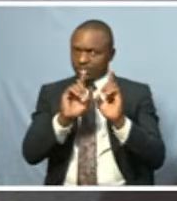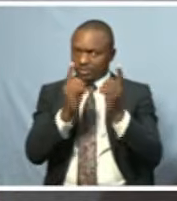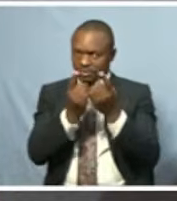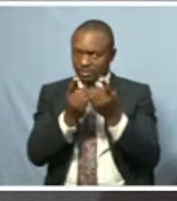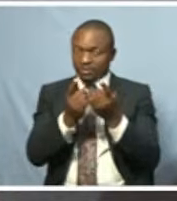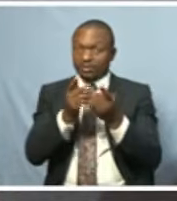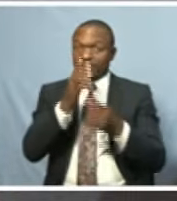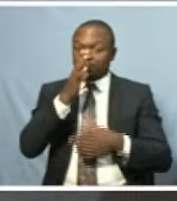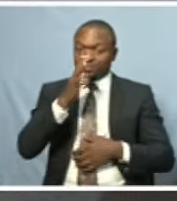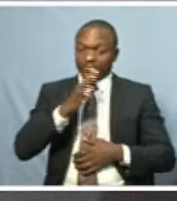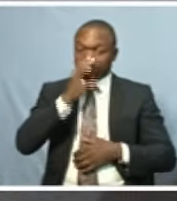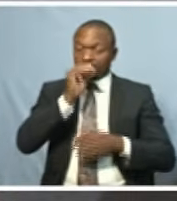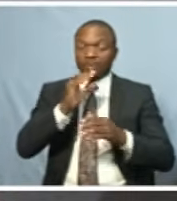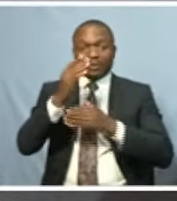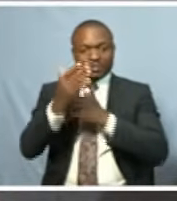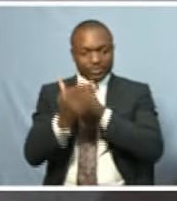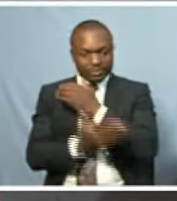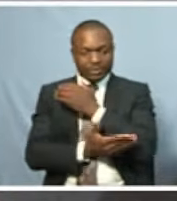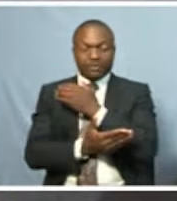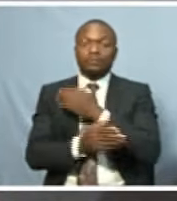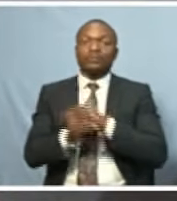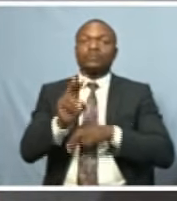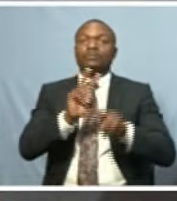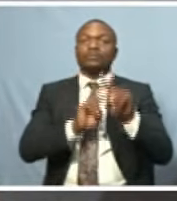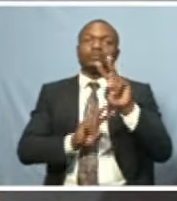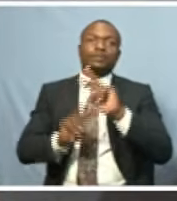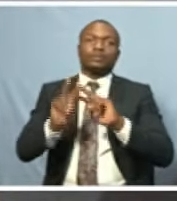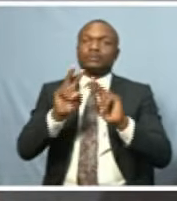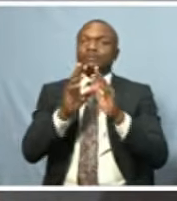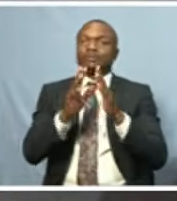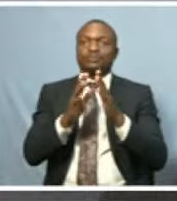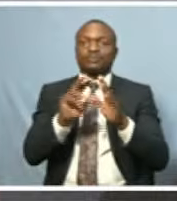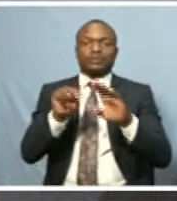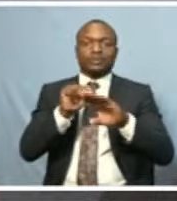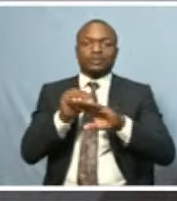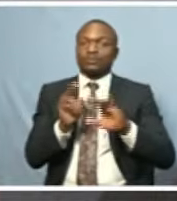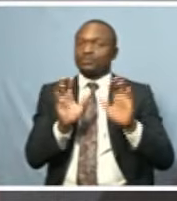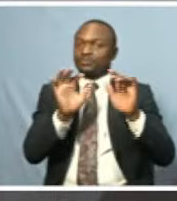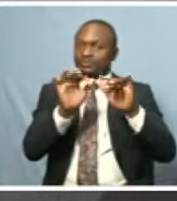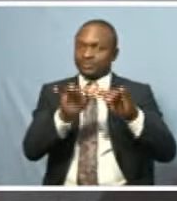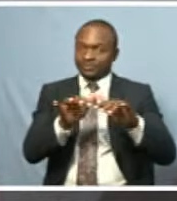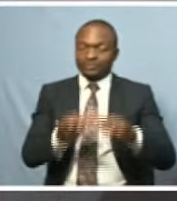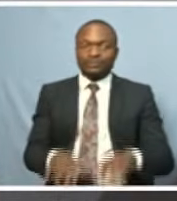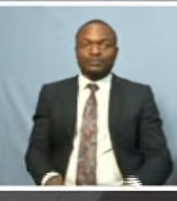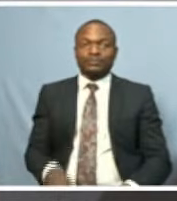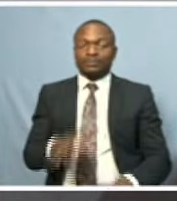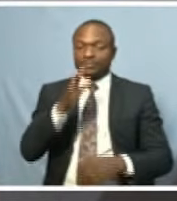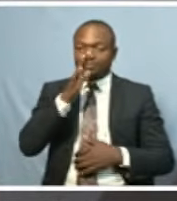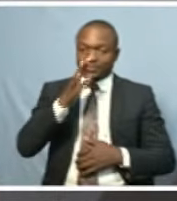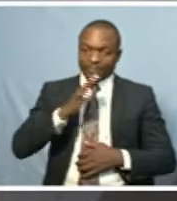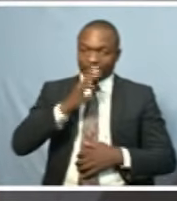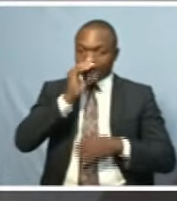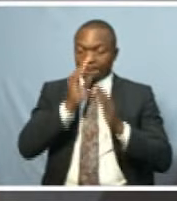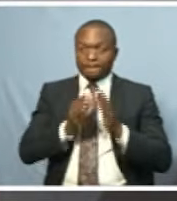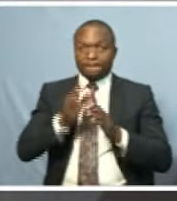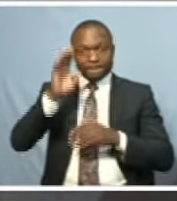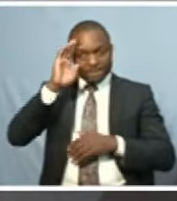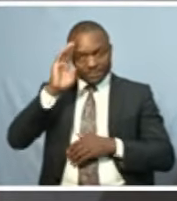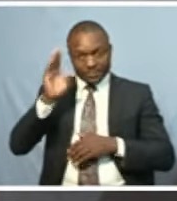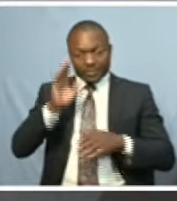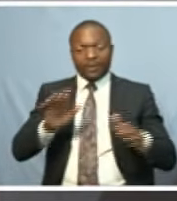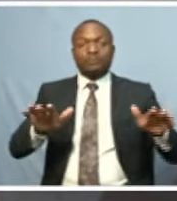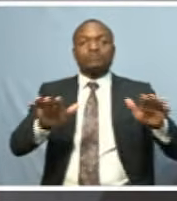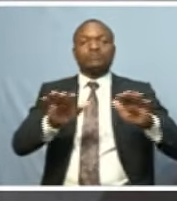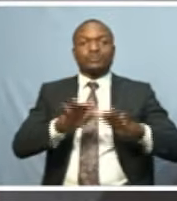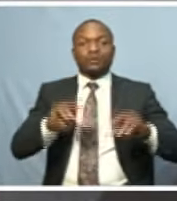on behalf of the National Assembly of Zambia, welcomed the visitors to the National Assembly. Madam Speaker also did recognize the presence in